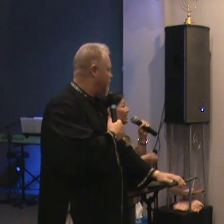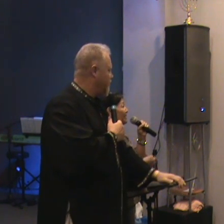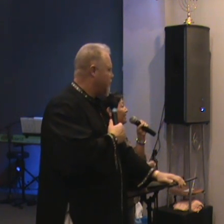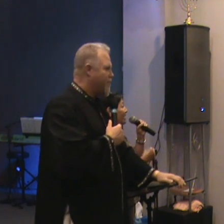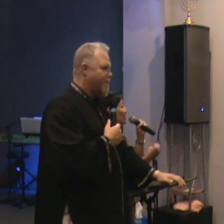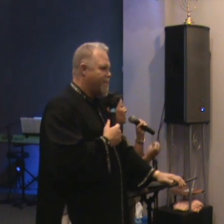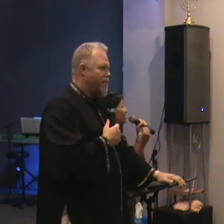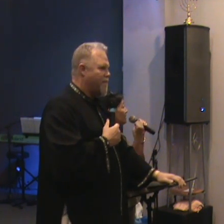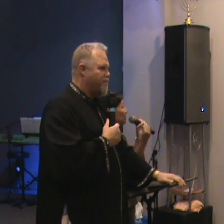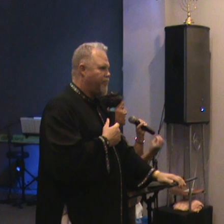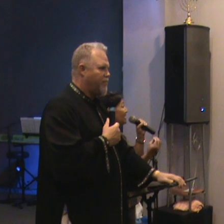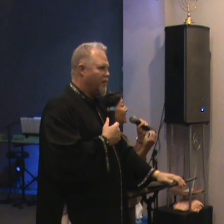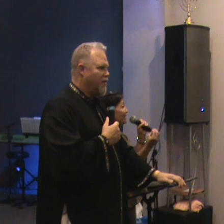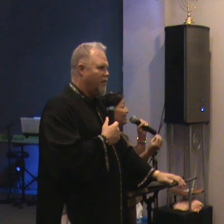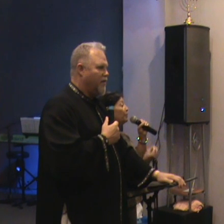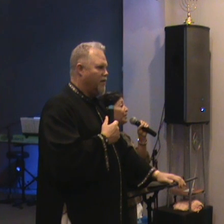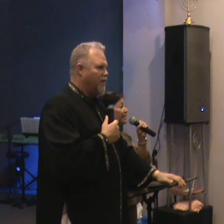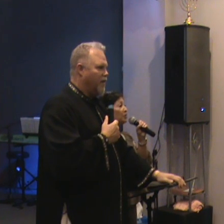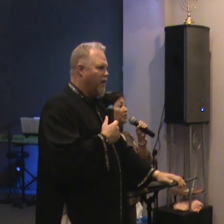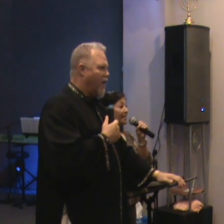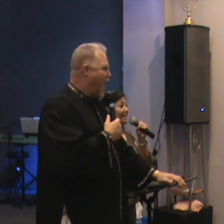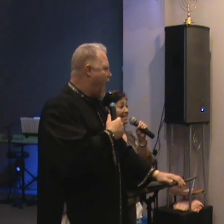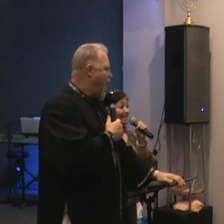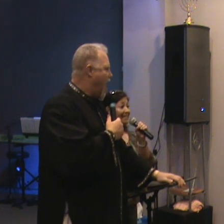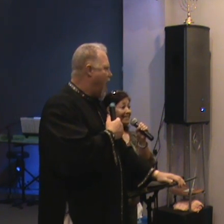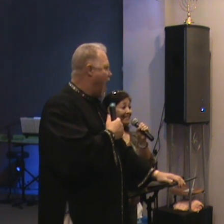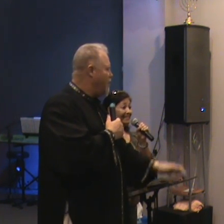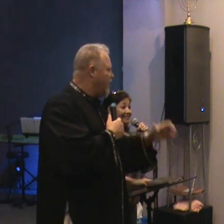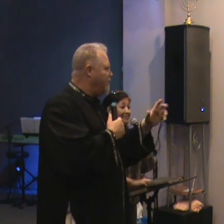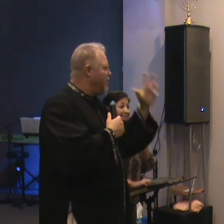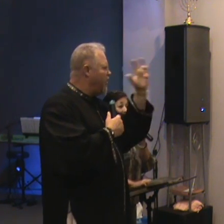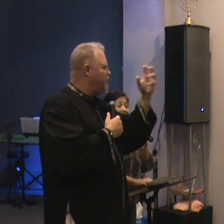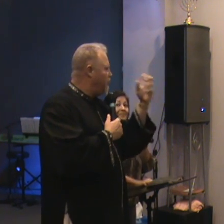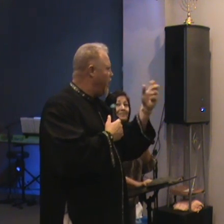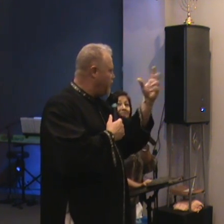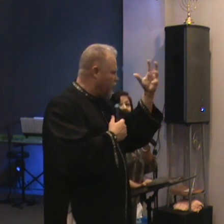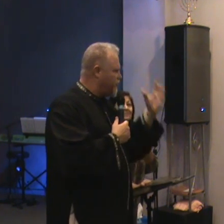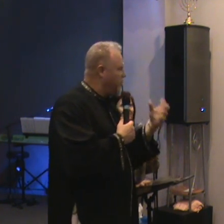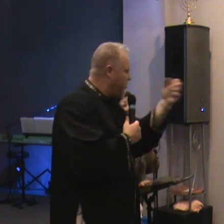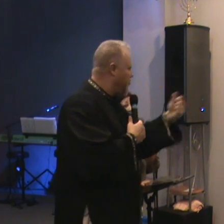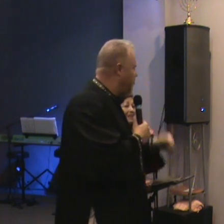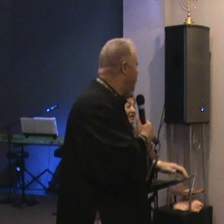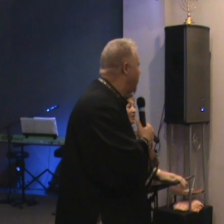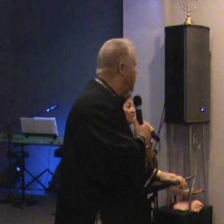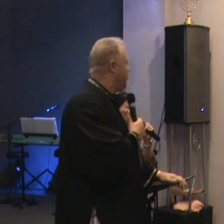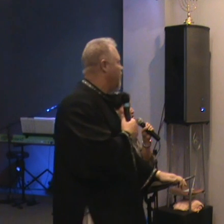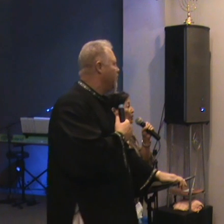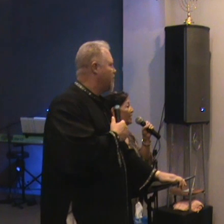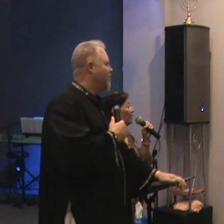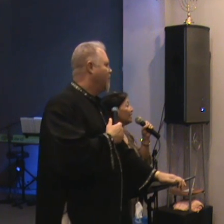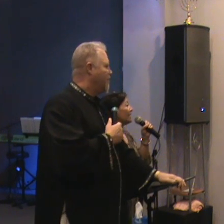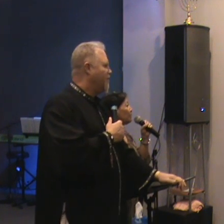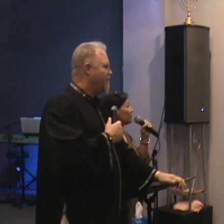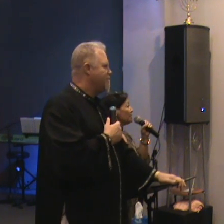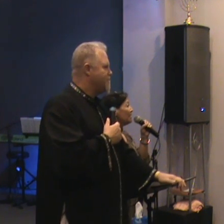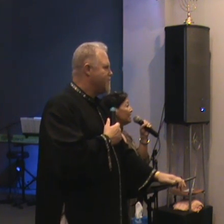earth. Yo realmente creo que estamos cerca del tiempo que Jesús regresa a la tierra. I believe the next generation will see Jesus come back to this earth. Yo